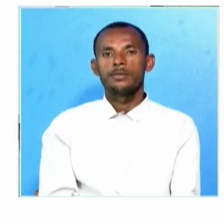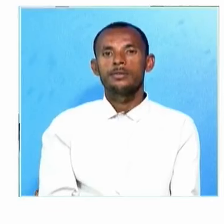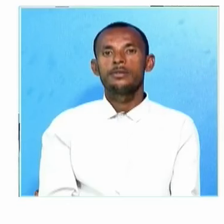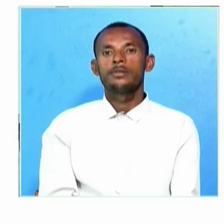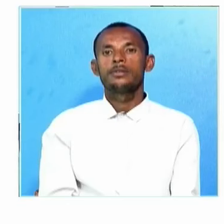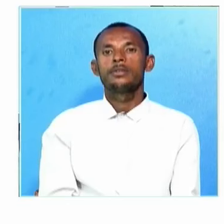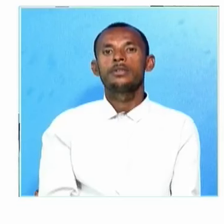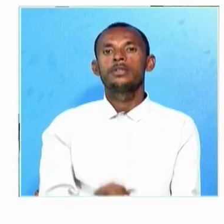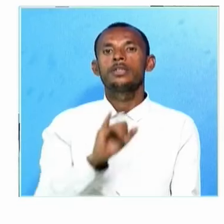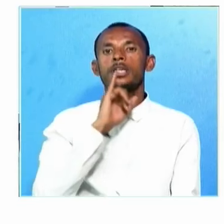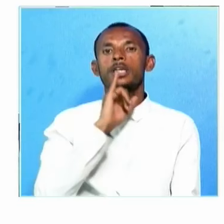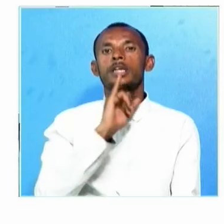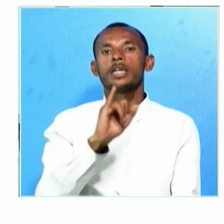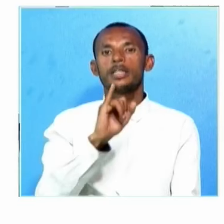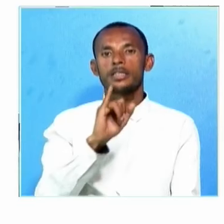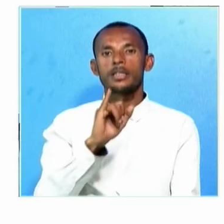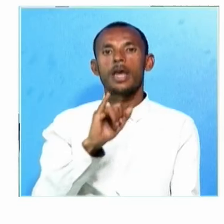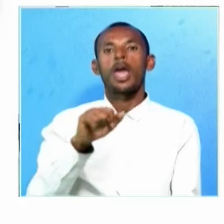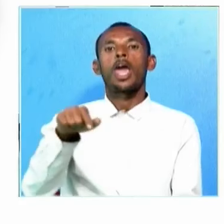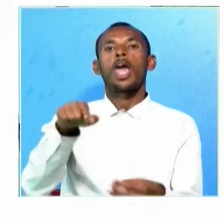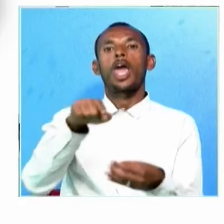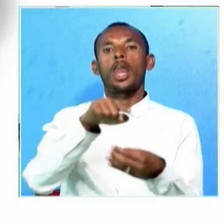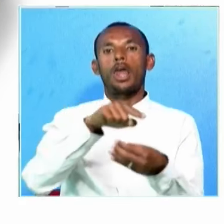a diagram